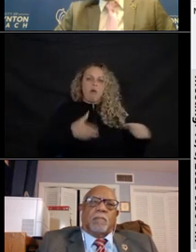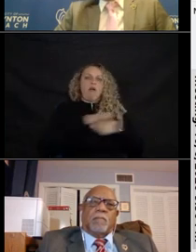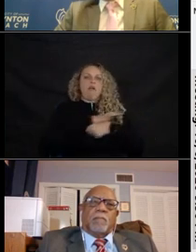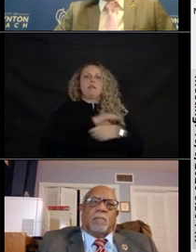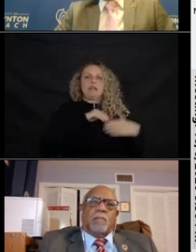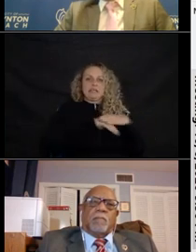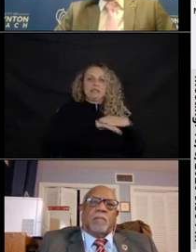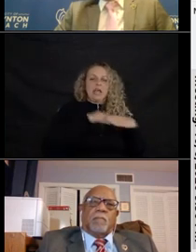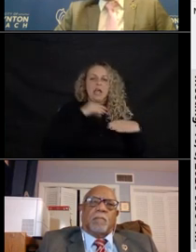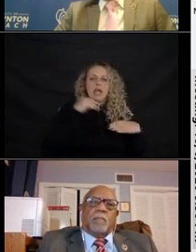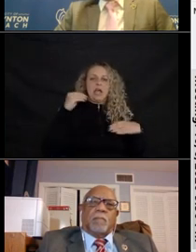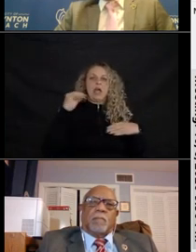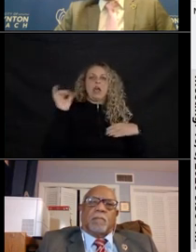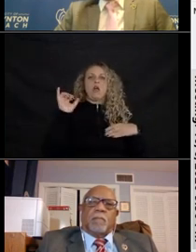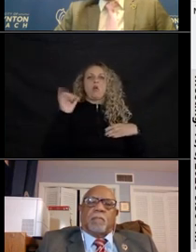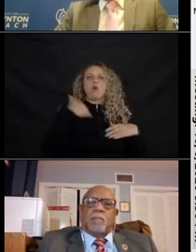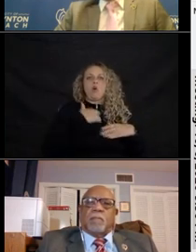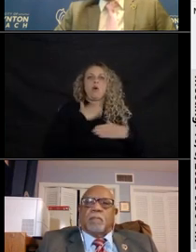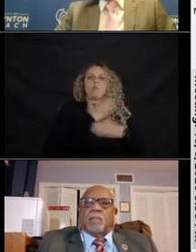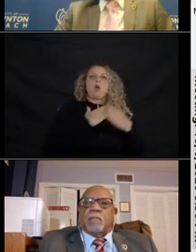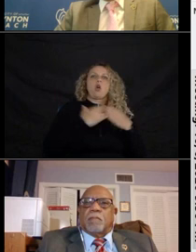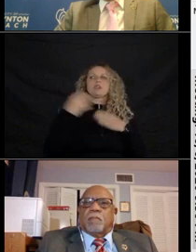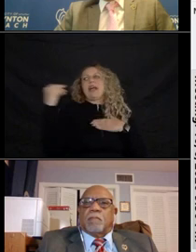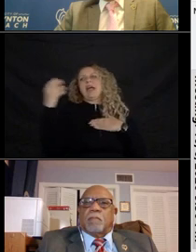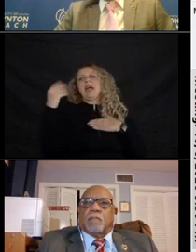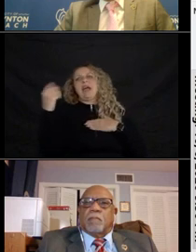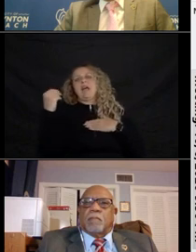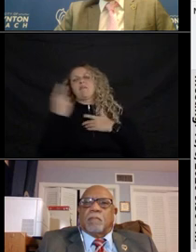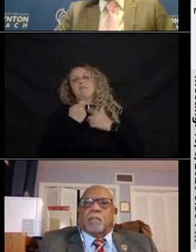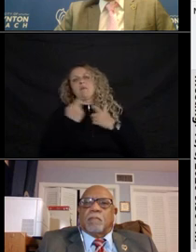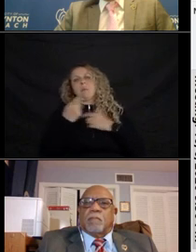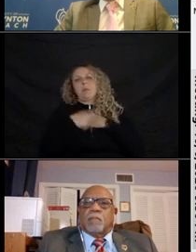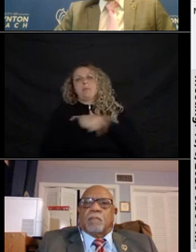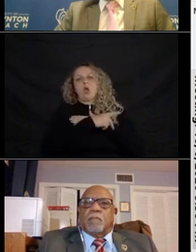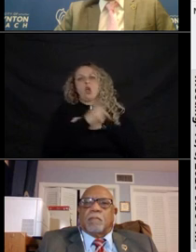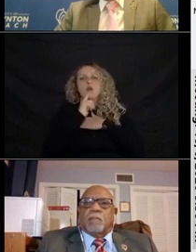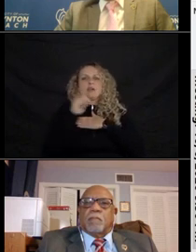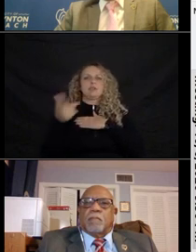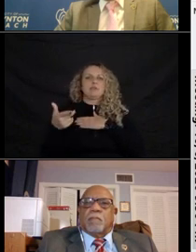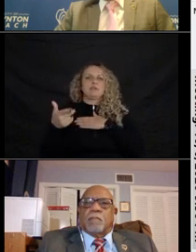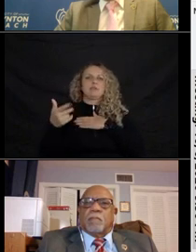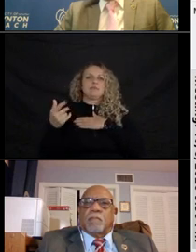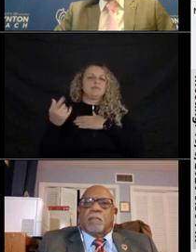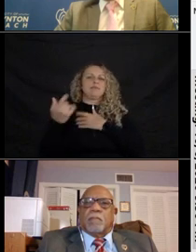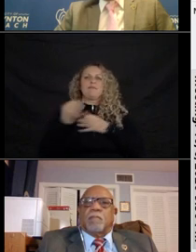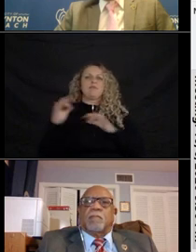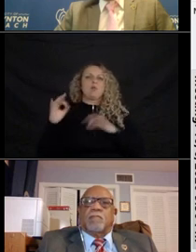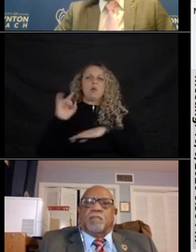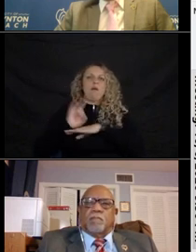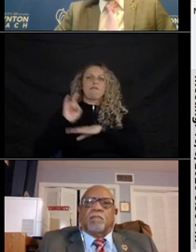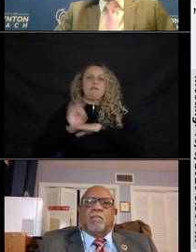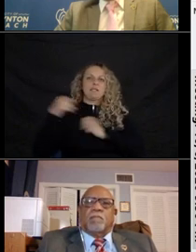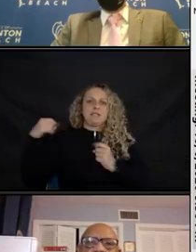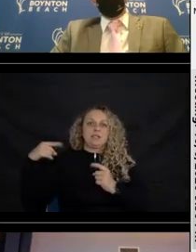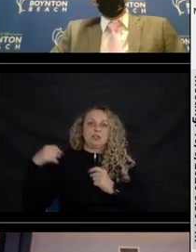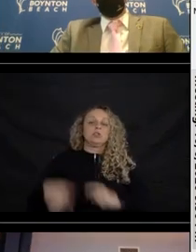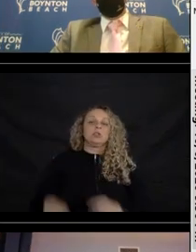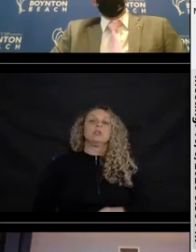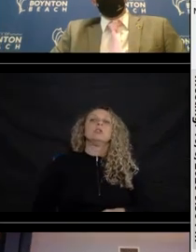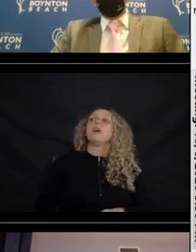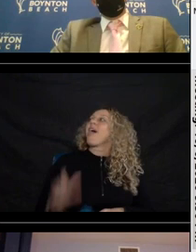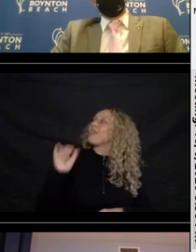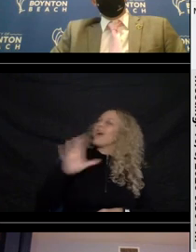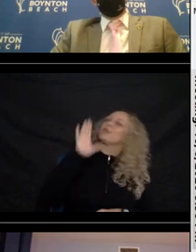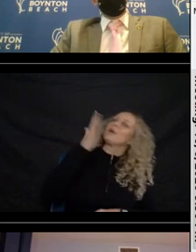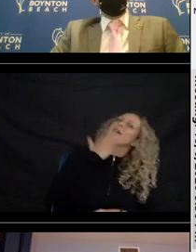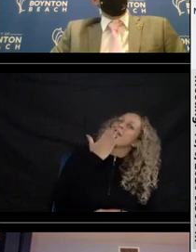inside and then also lead partially out from the park, is covered with a free Wi-Fi signal. Oh, that's great.